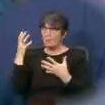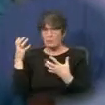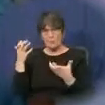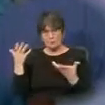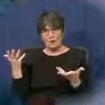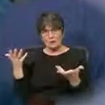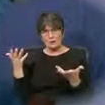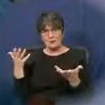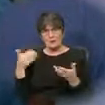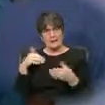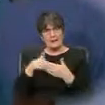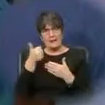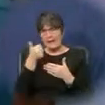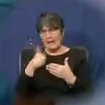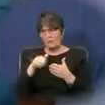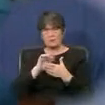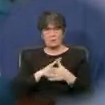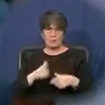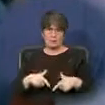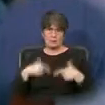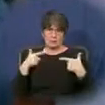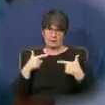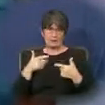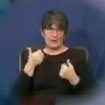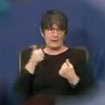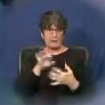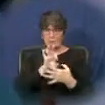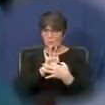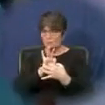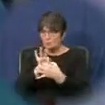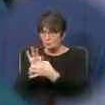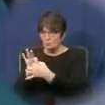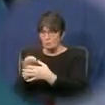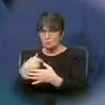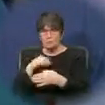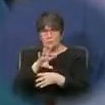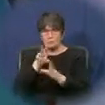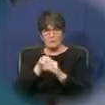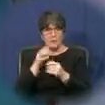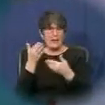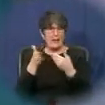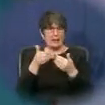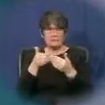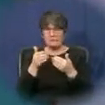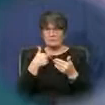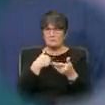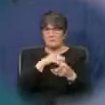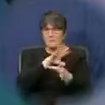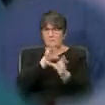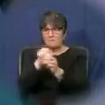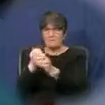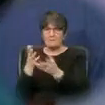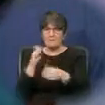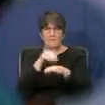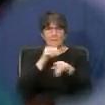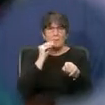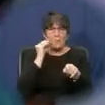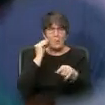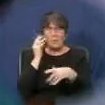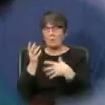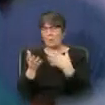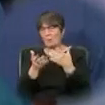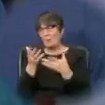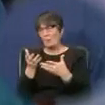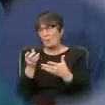aspects of our lives and all of our interrelationships, all the things that we're involved in, and again, in our homes and dealing